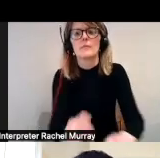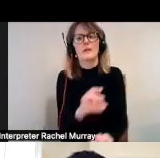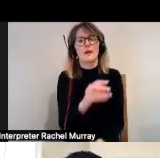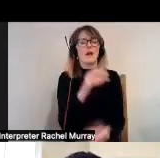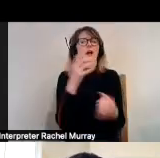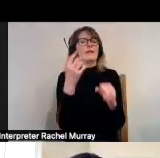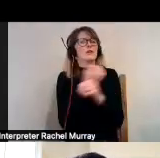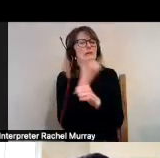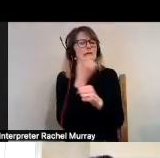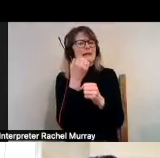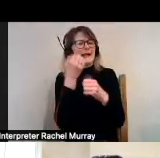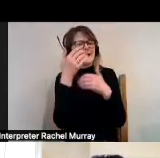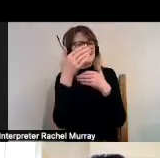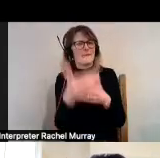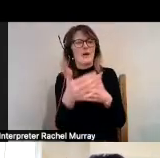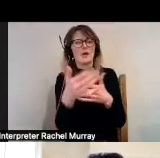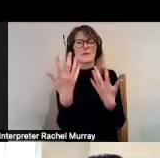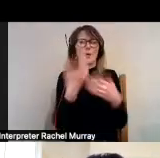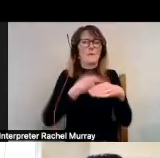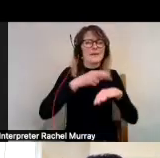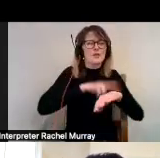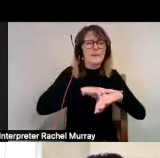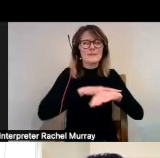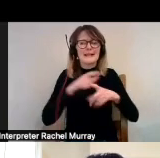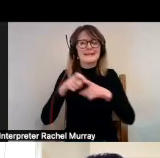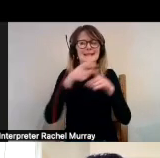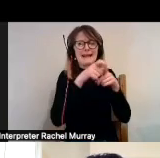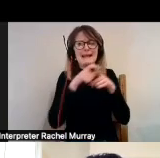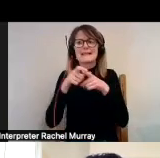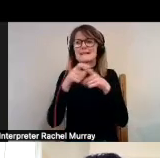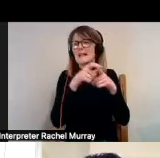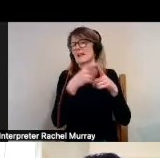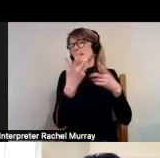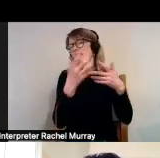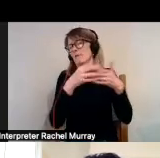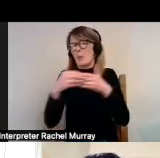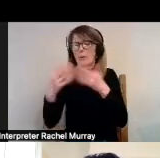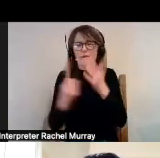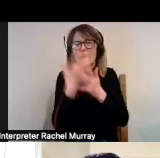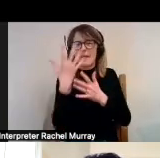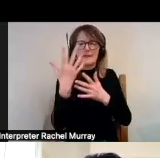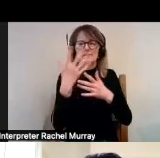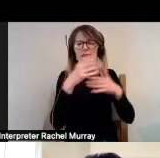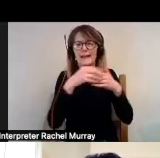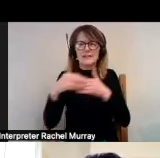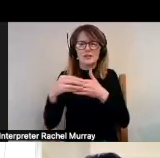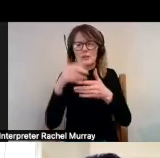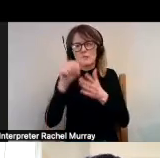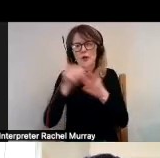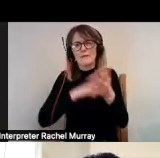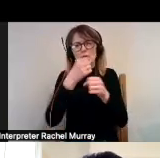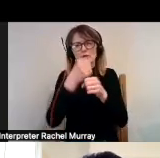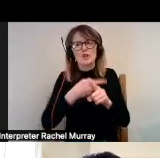I do some input onto the senior leadership development programme for the Church of England. I do some input on power to the gathering